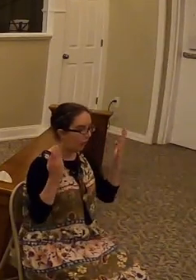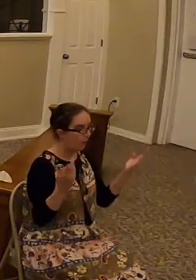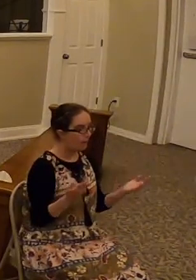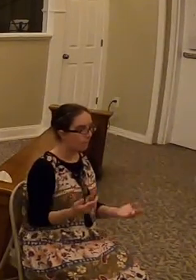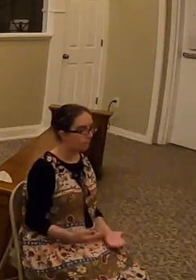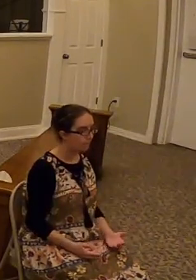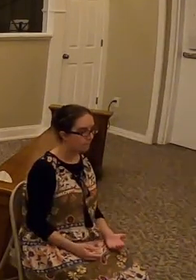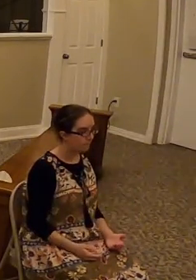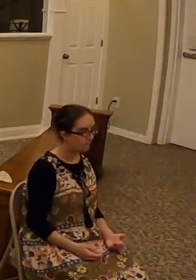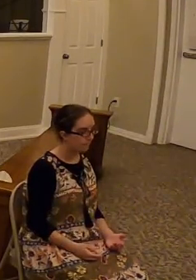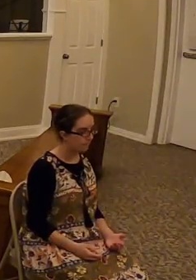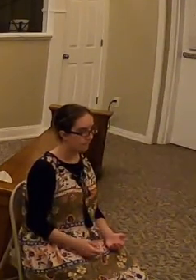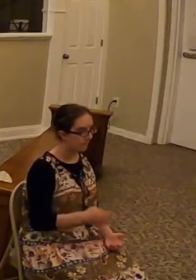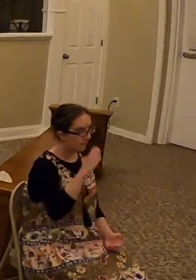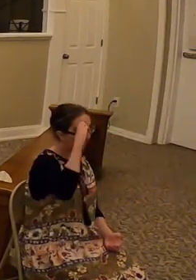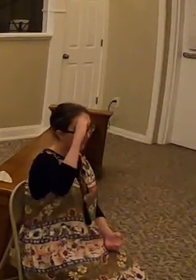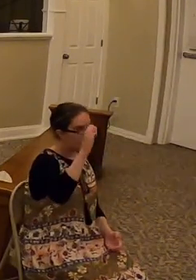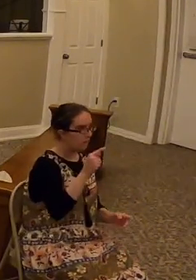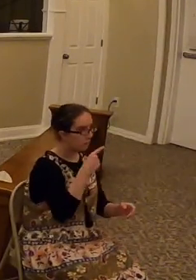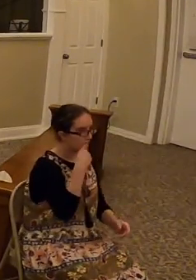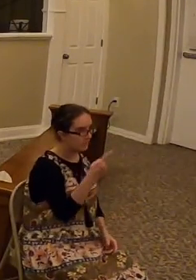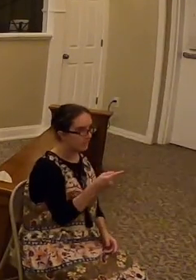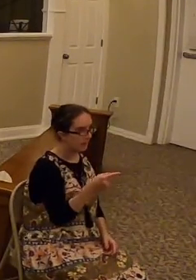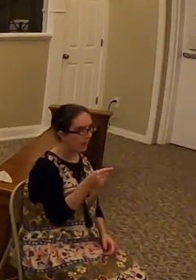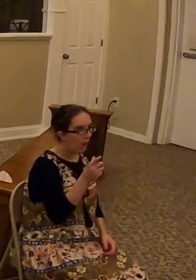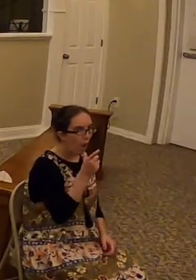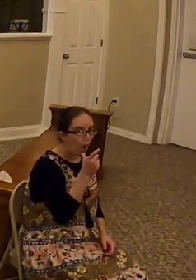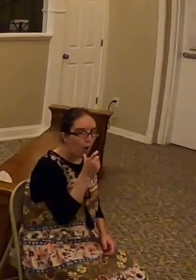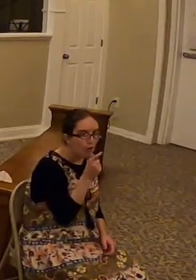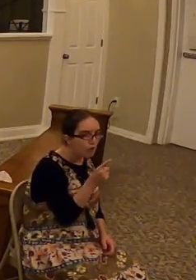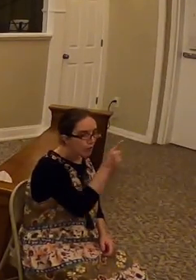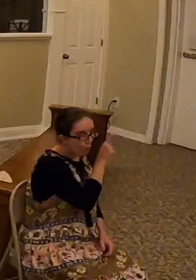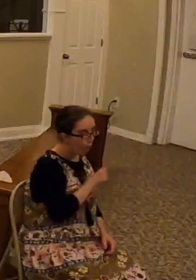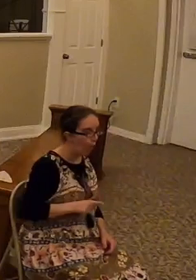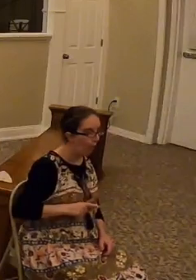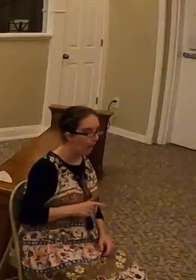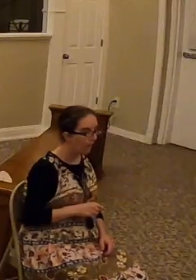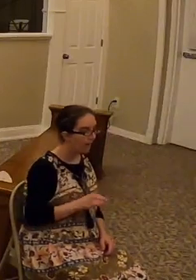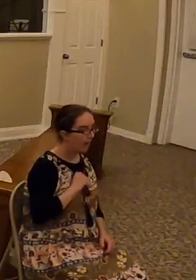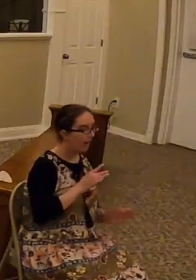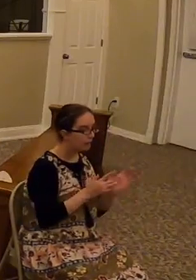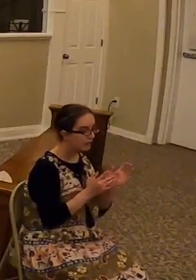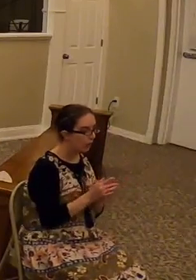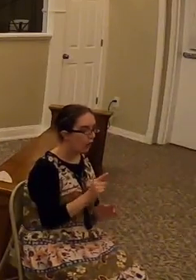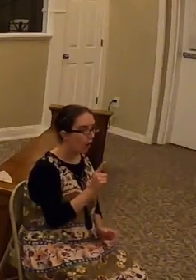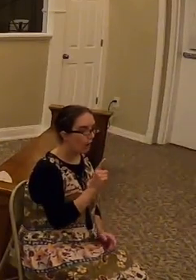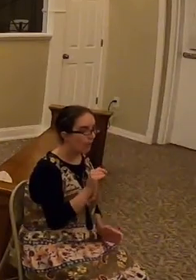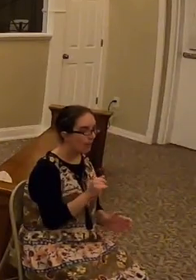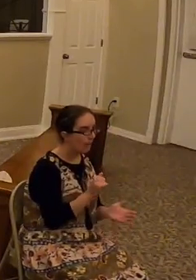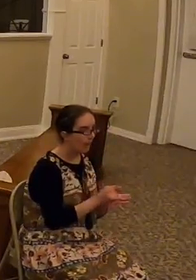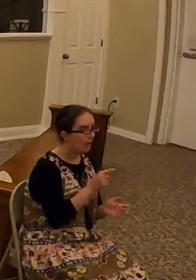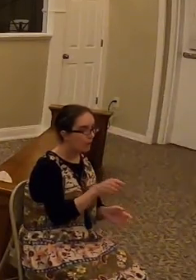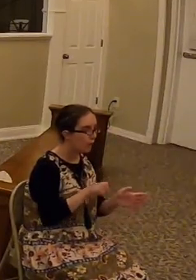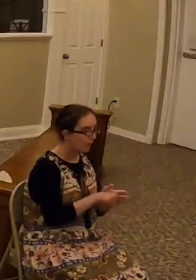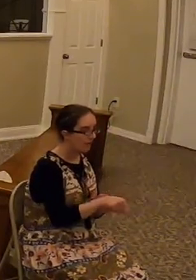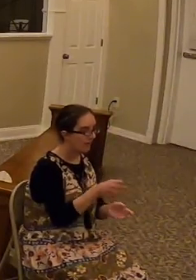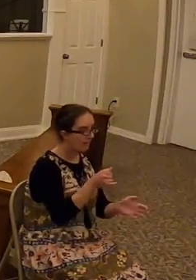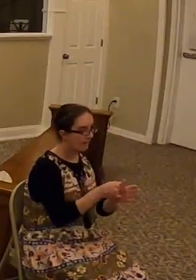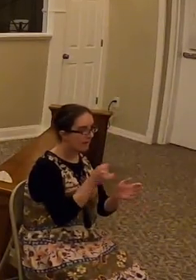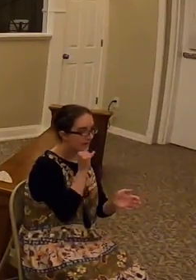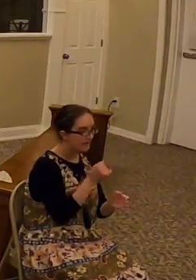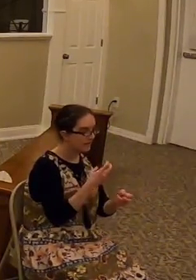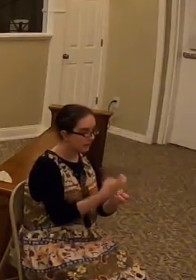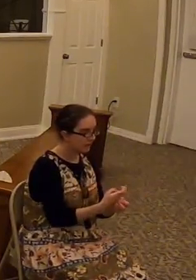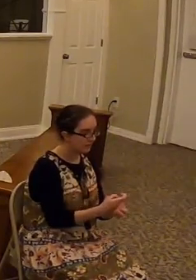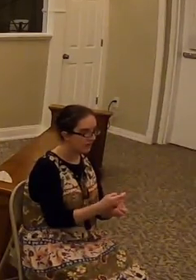Hallelujah. Amen. He told him, he said, who art thou, Lord? And he said, I'm Jesus whom thou persecutest. It's hard.